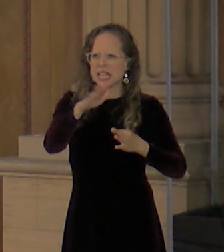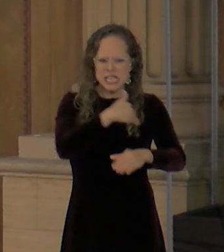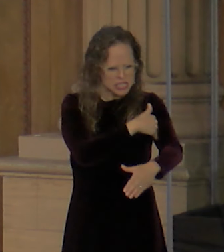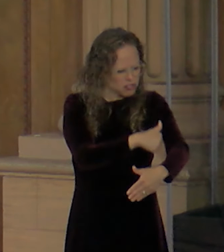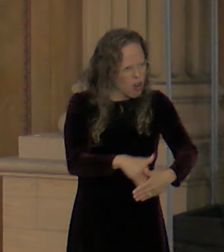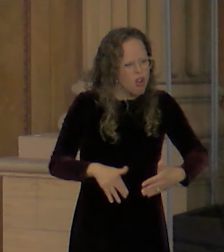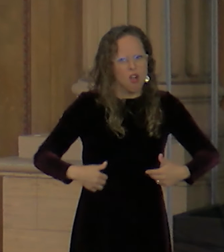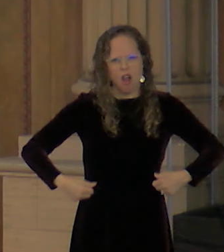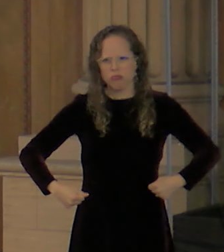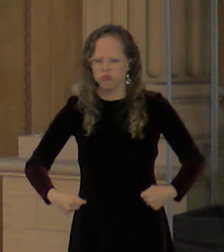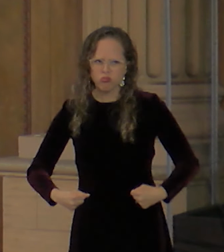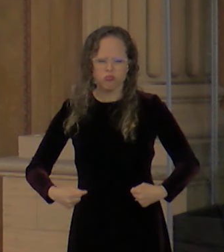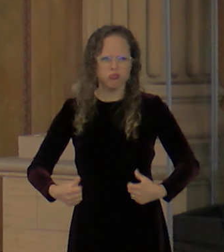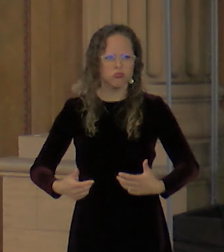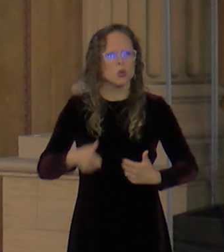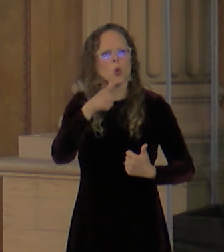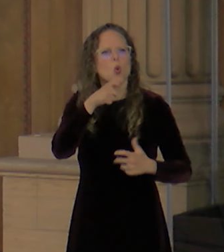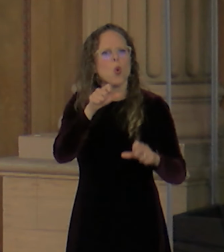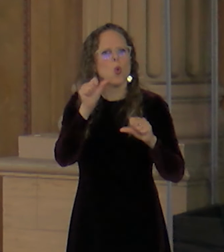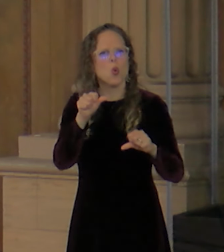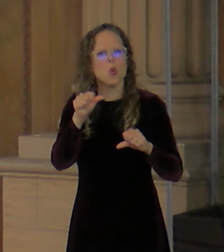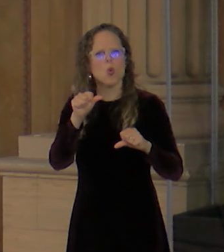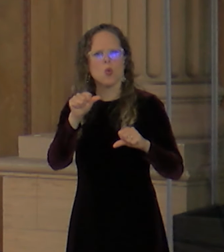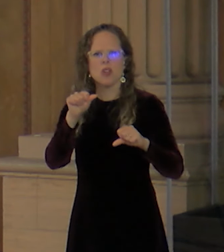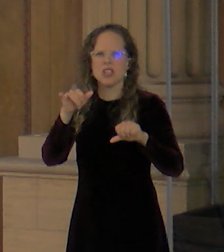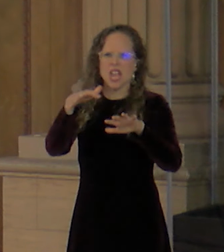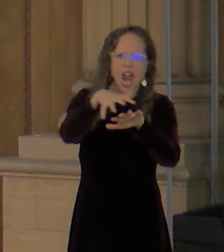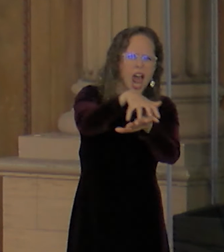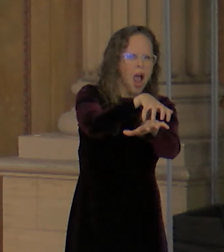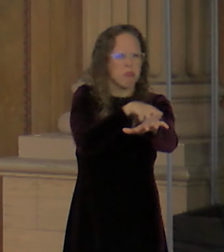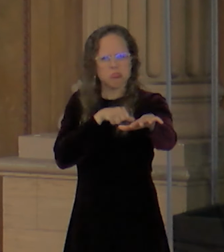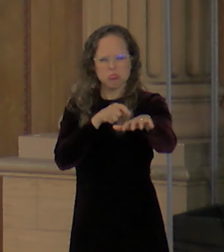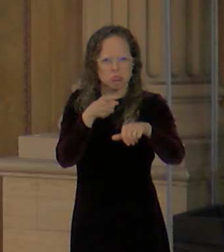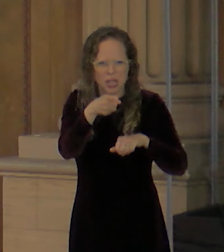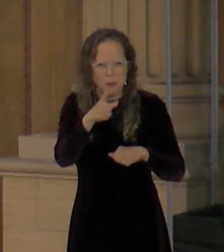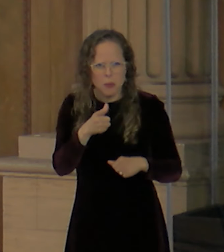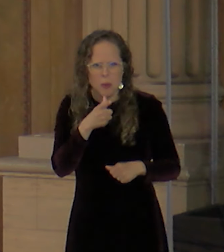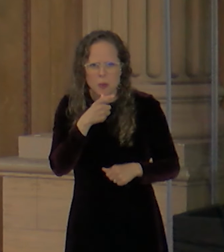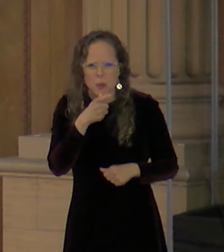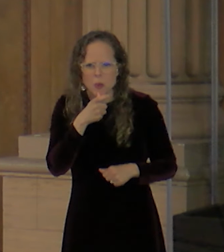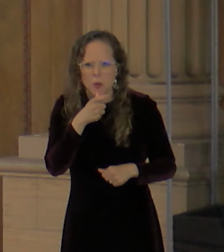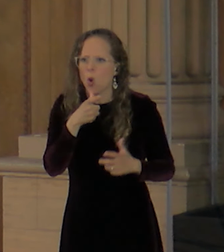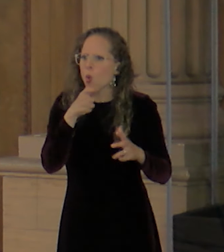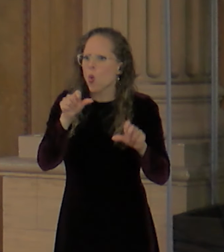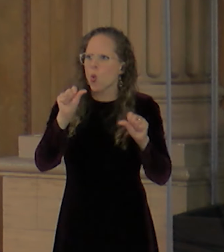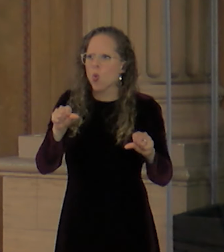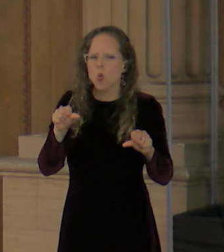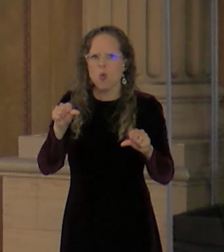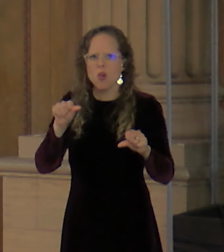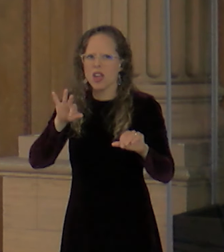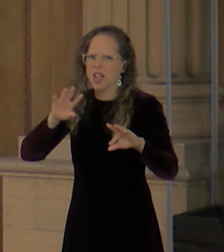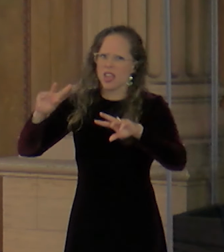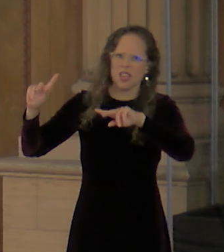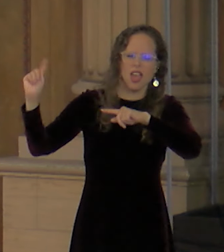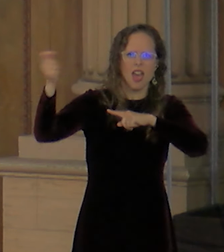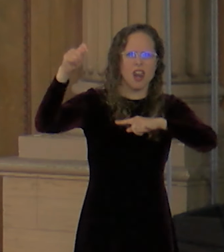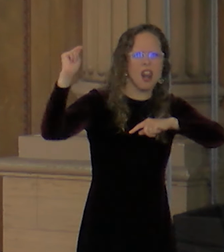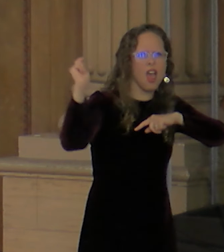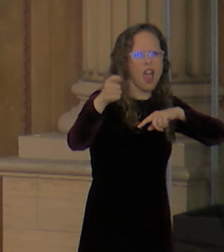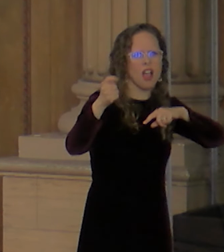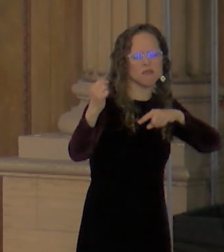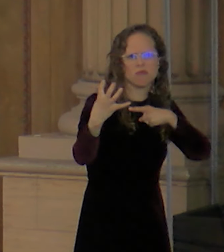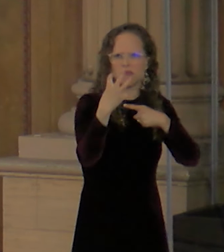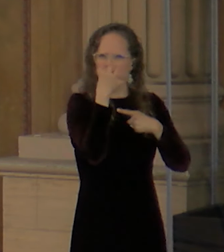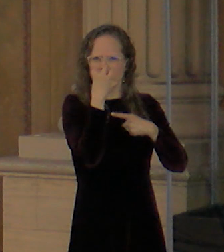Who can strip off his outer garment? Who would come near him with a bridle? Who can open the doors of his face? Around his teeth is